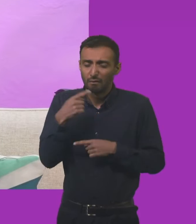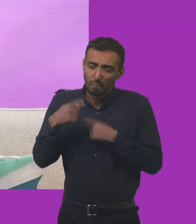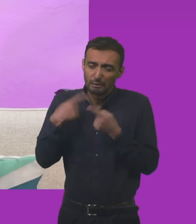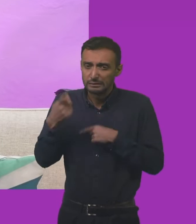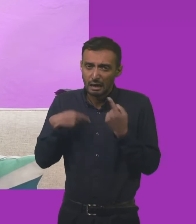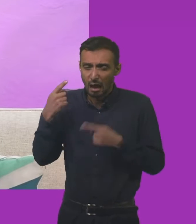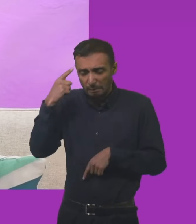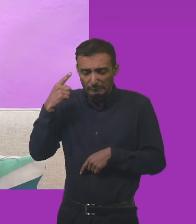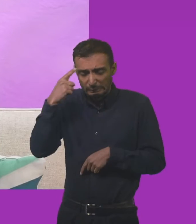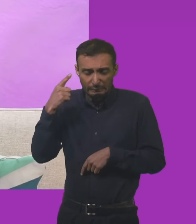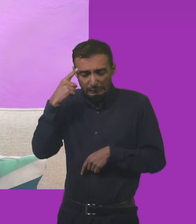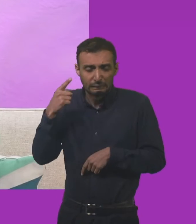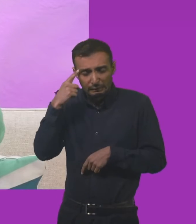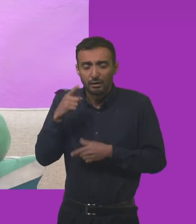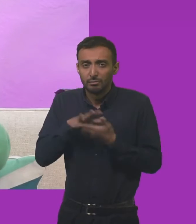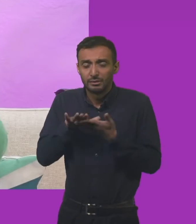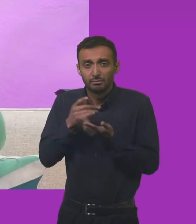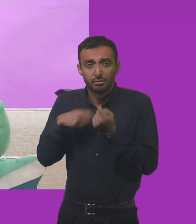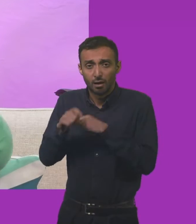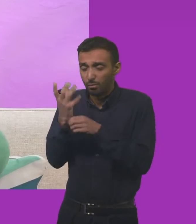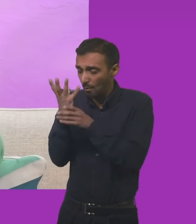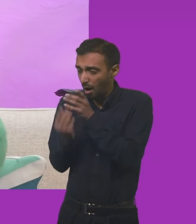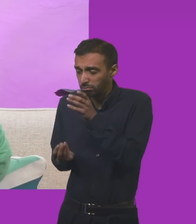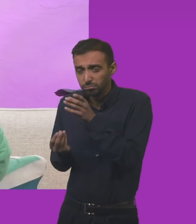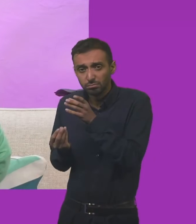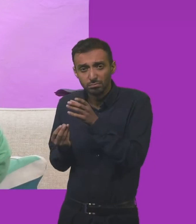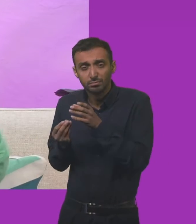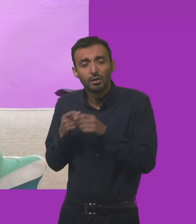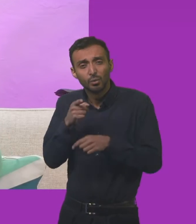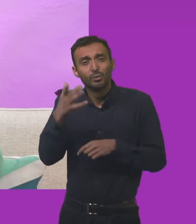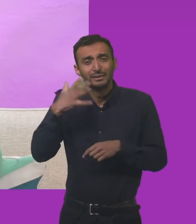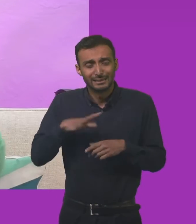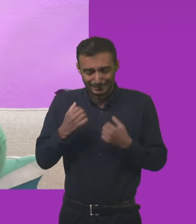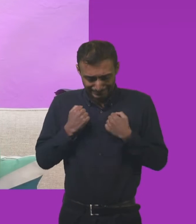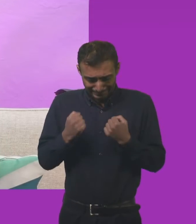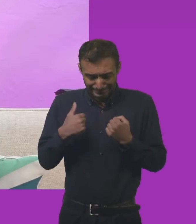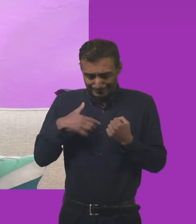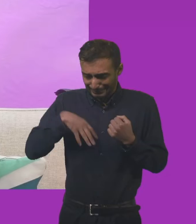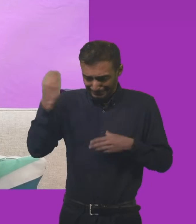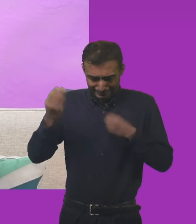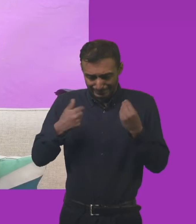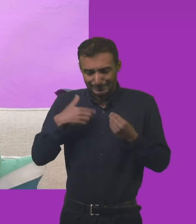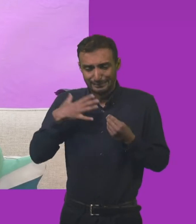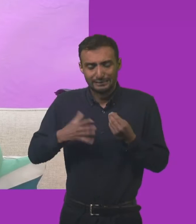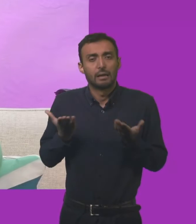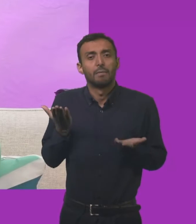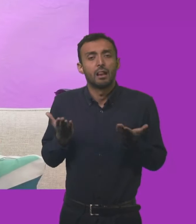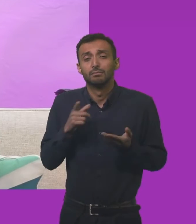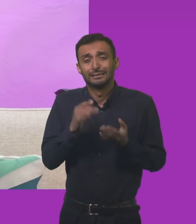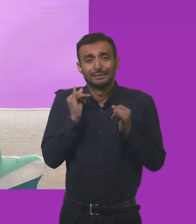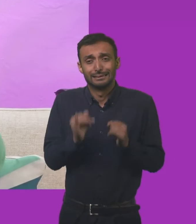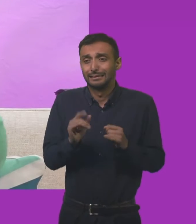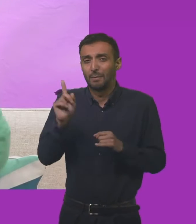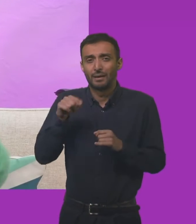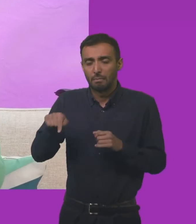time, then you're going to lose yourself. You have to find that balance within yourself. But people are so focused now on their mental